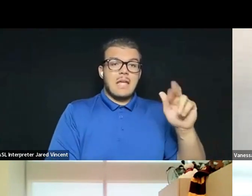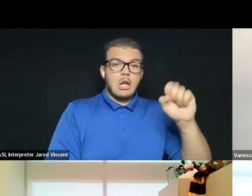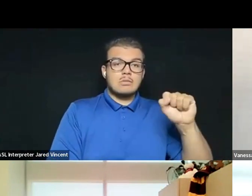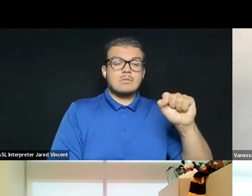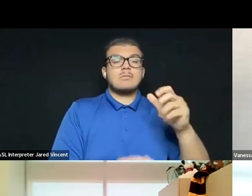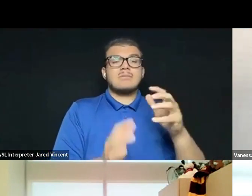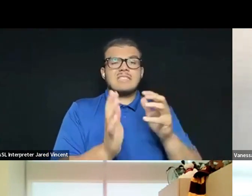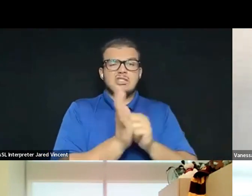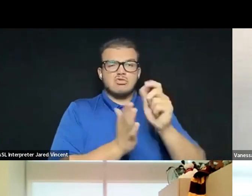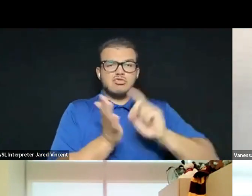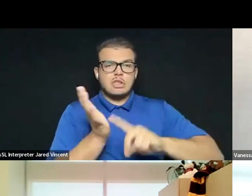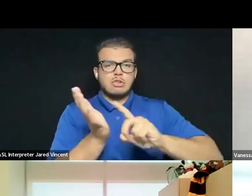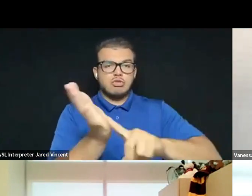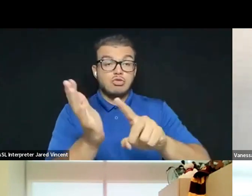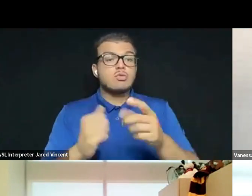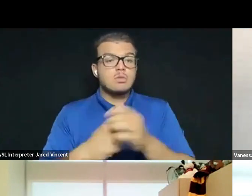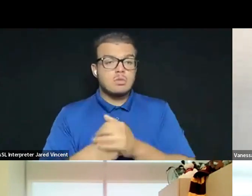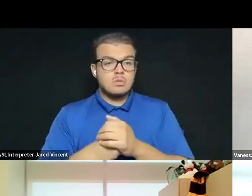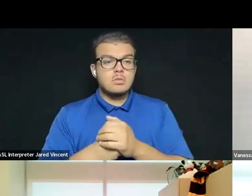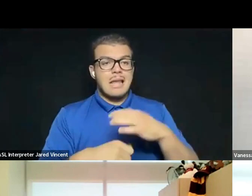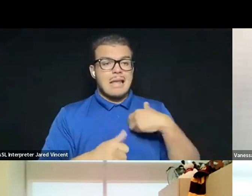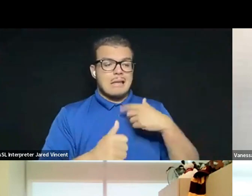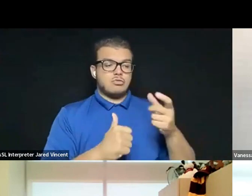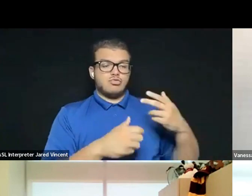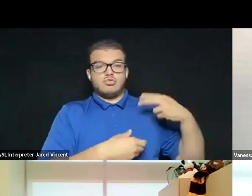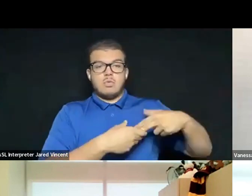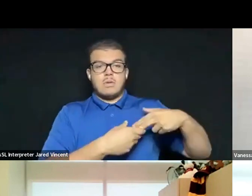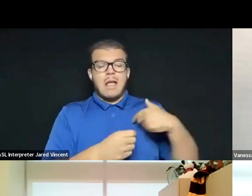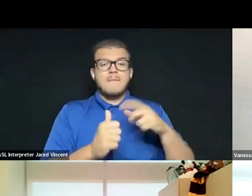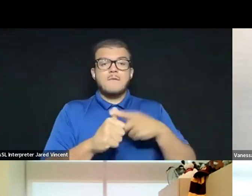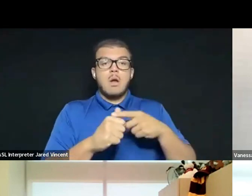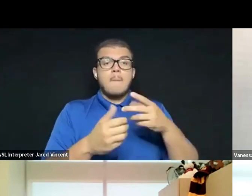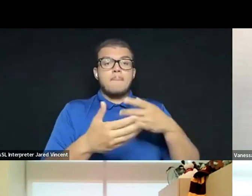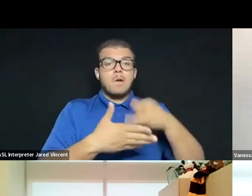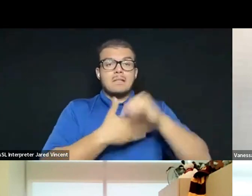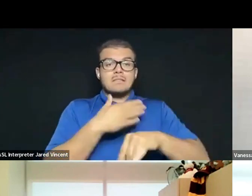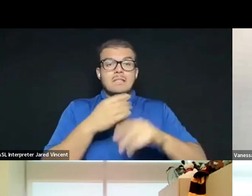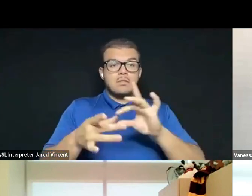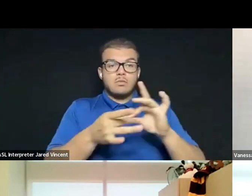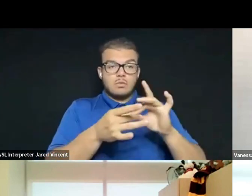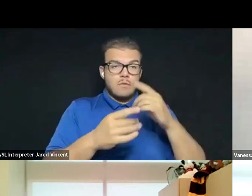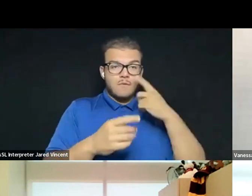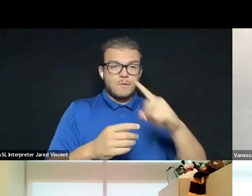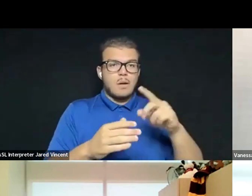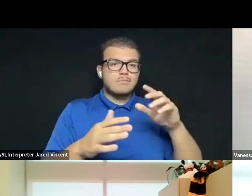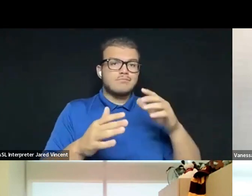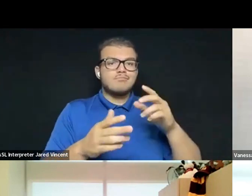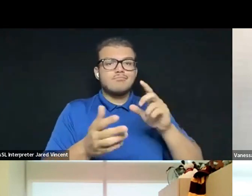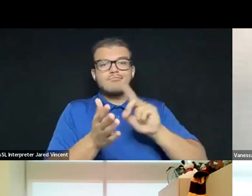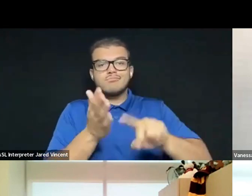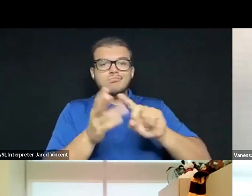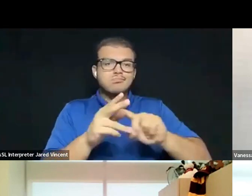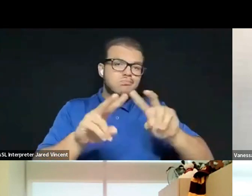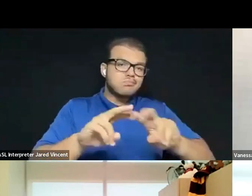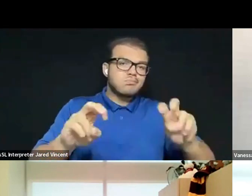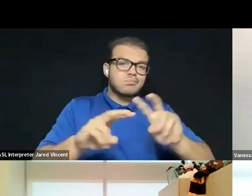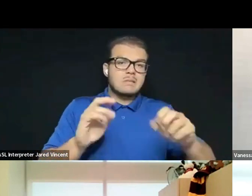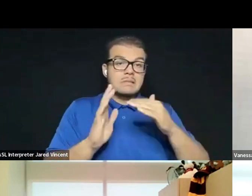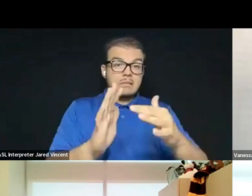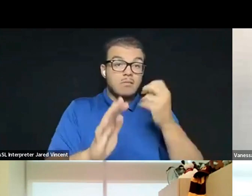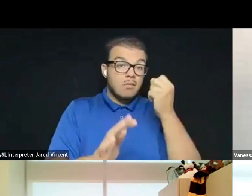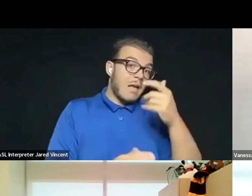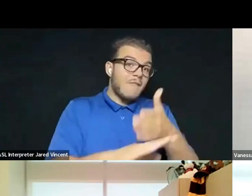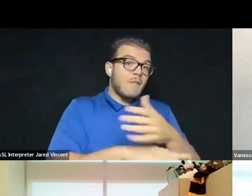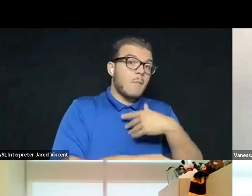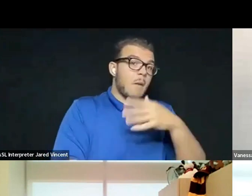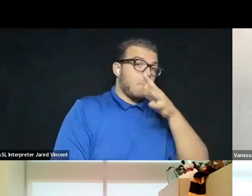I joined the collaborative. I joined as the first project coordinator for this exploratory study. And it was after my own mother passed of